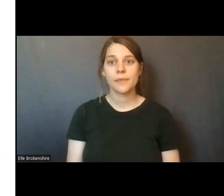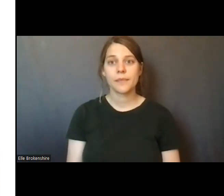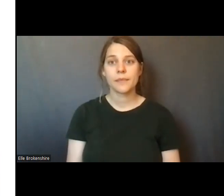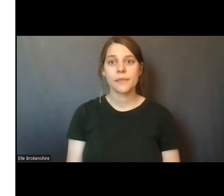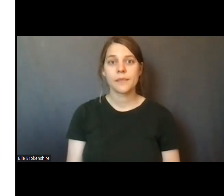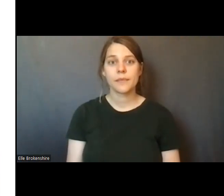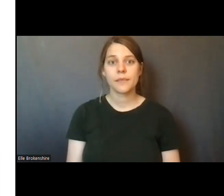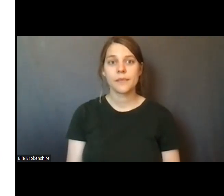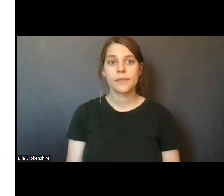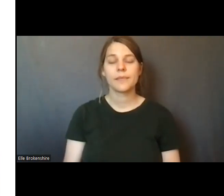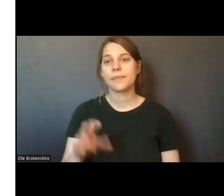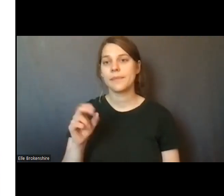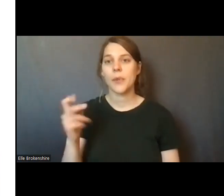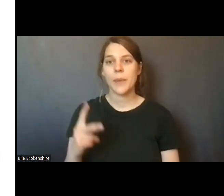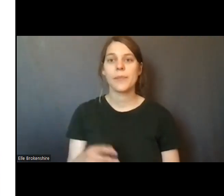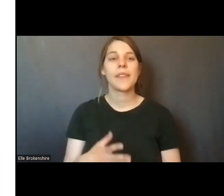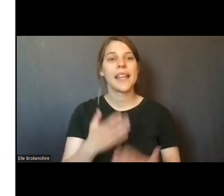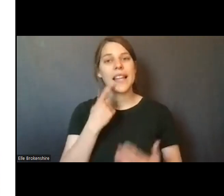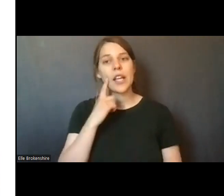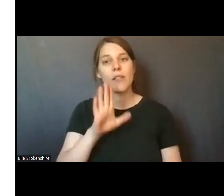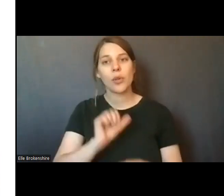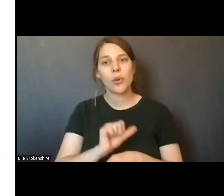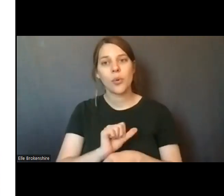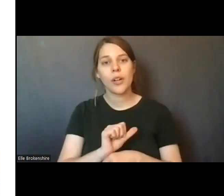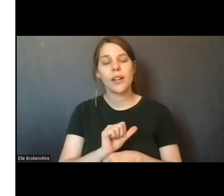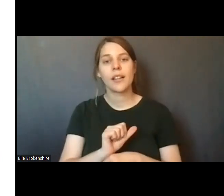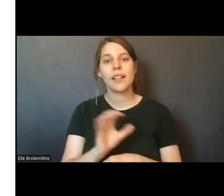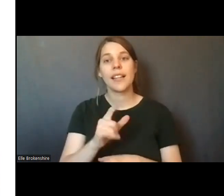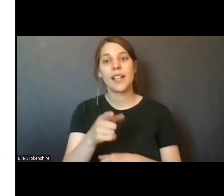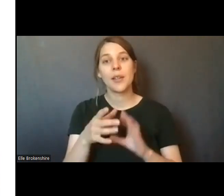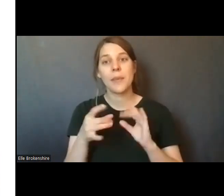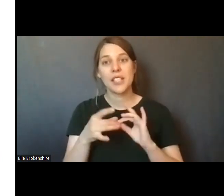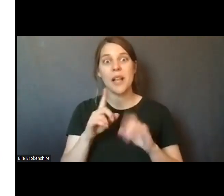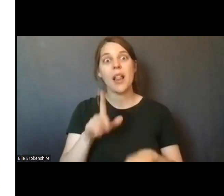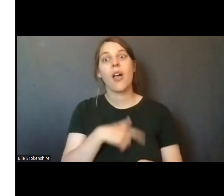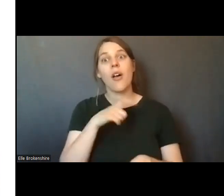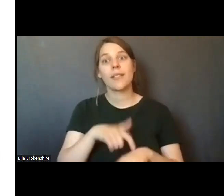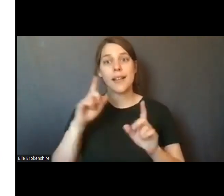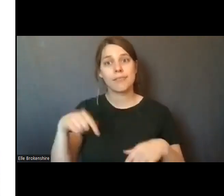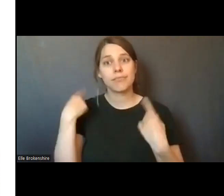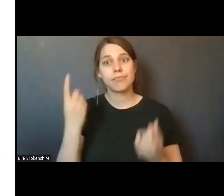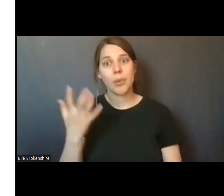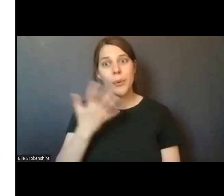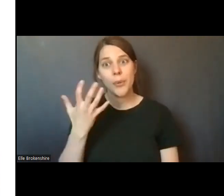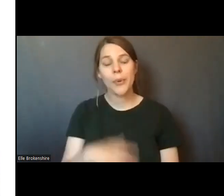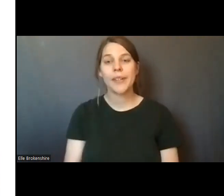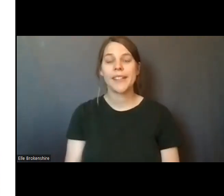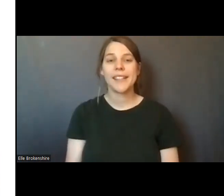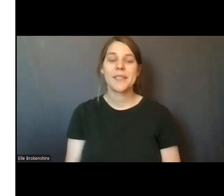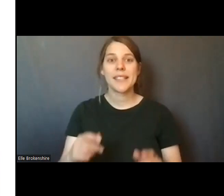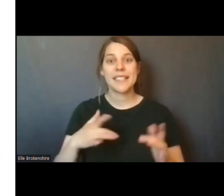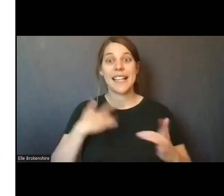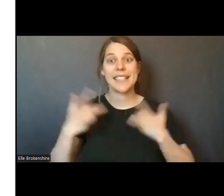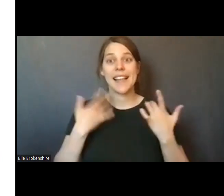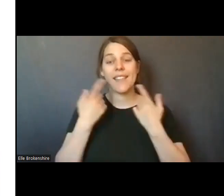No. Okay. I thank you for your work on this. As you said, it's been a long time coming. So it's incredibly exciting to